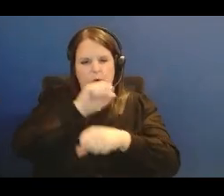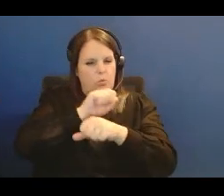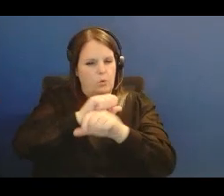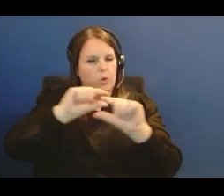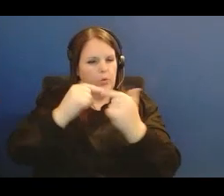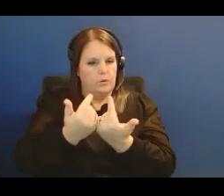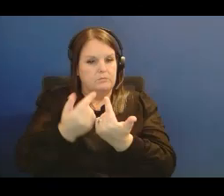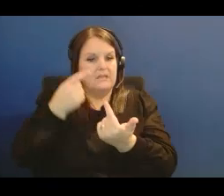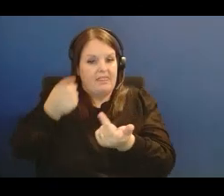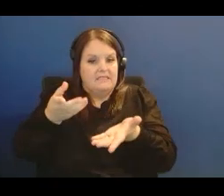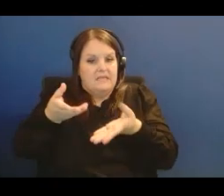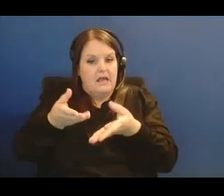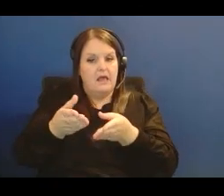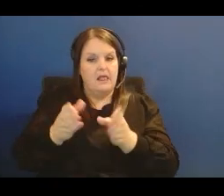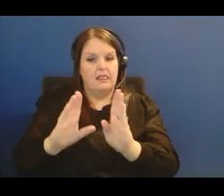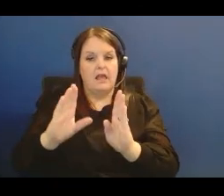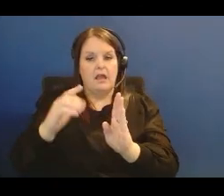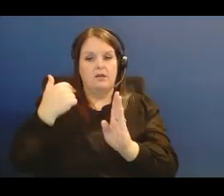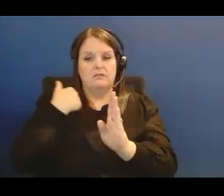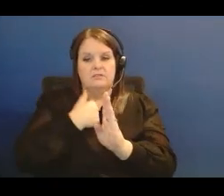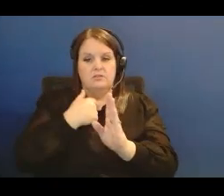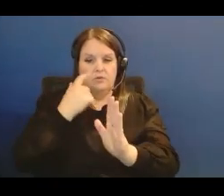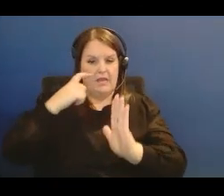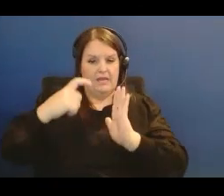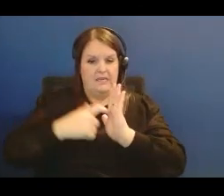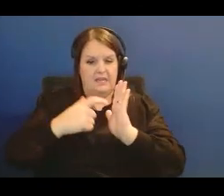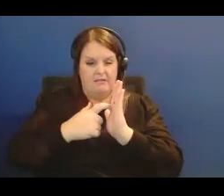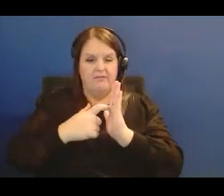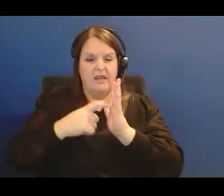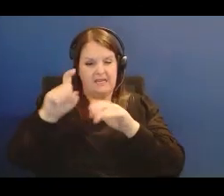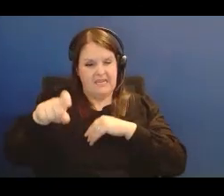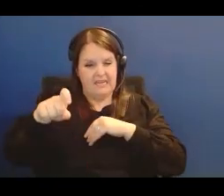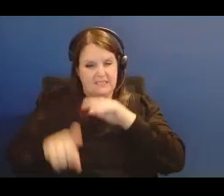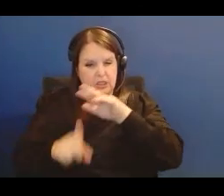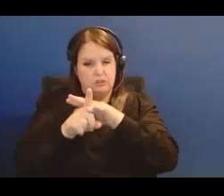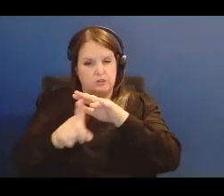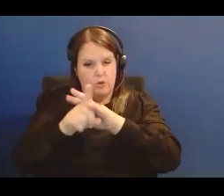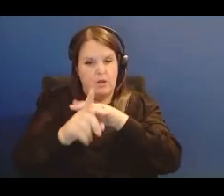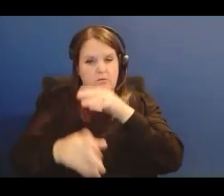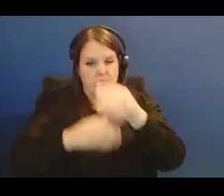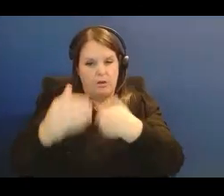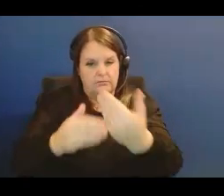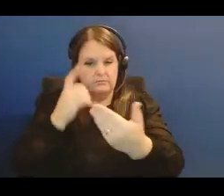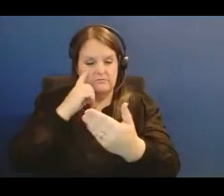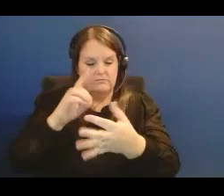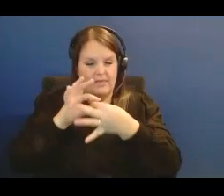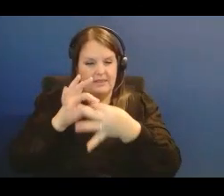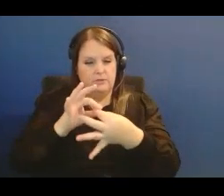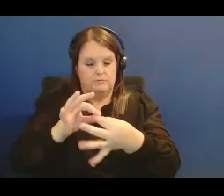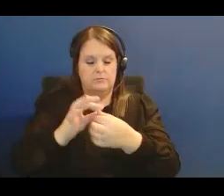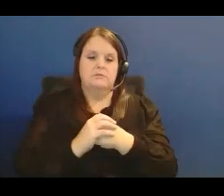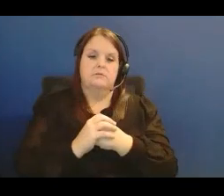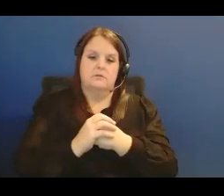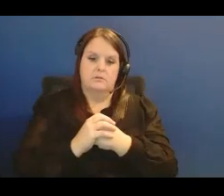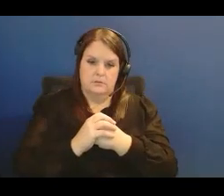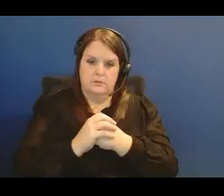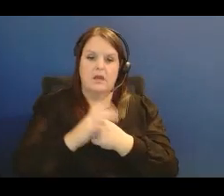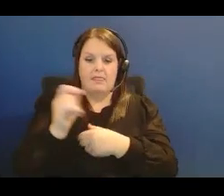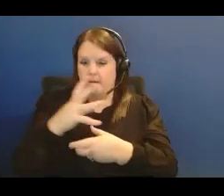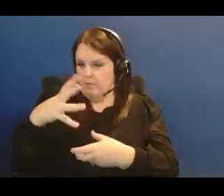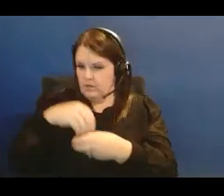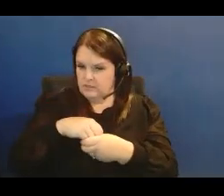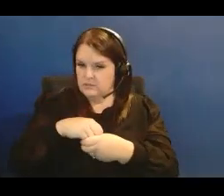platform allows us to identify emerging needs, share resources, and amplify cross-sector relationships. This participation